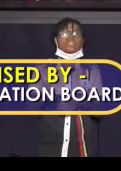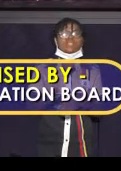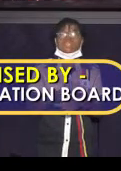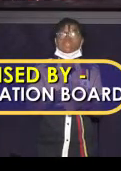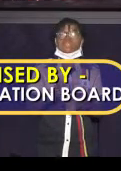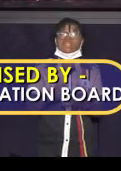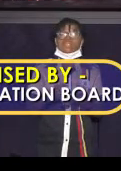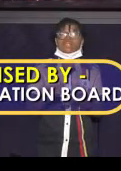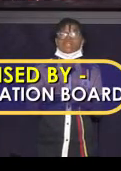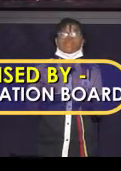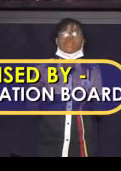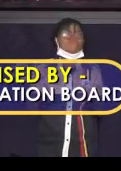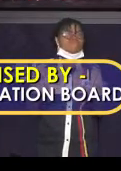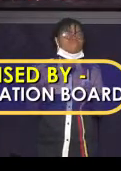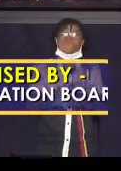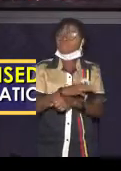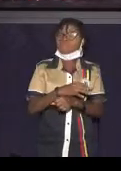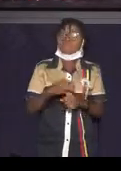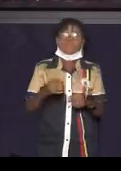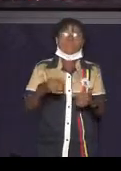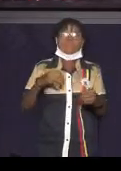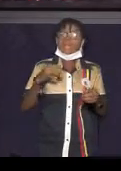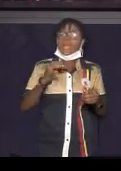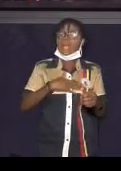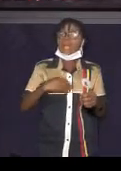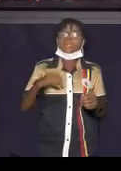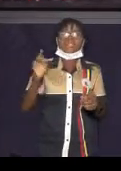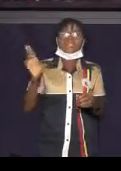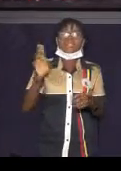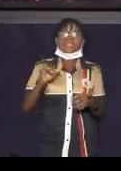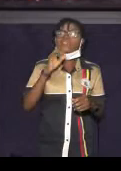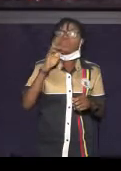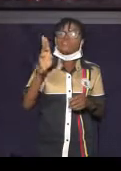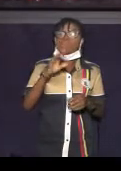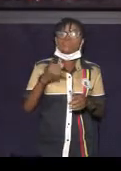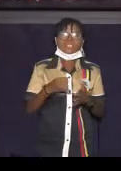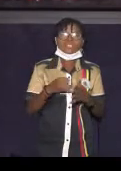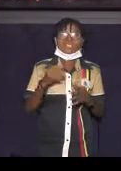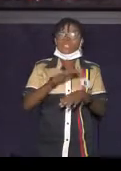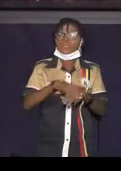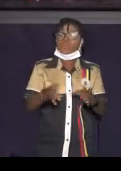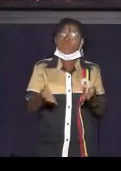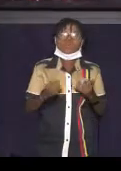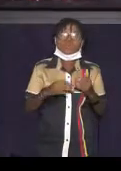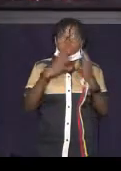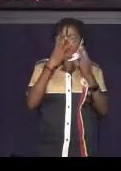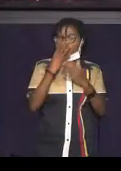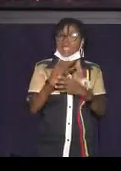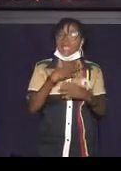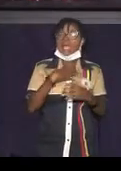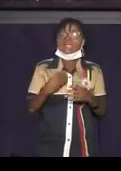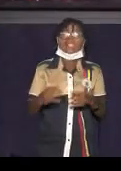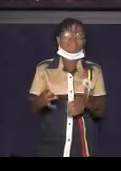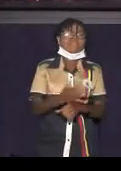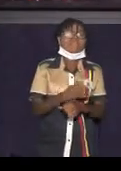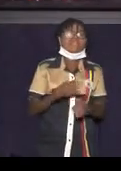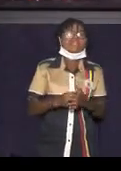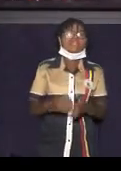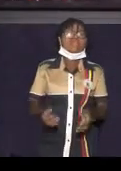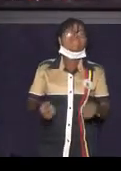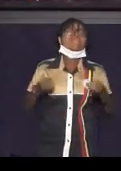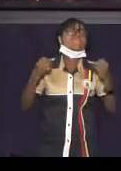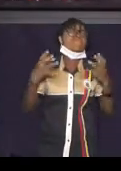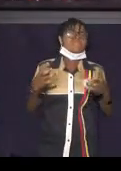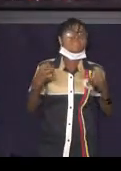drugs excessively and they use it for different motives. Some will take it that they don't want to sleep and they take it in excess, or